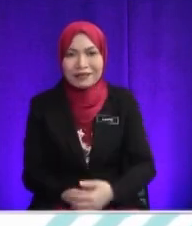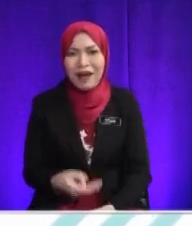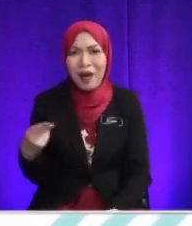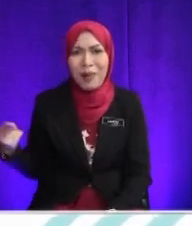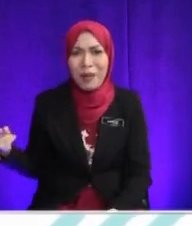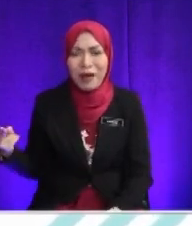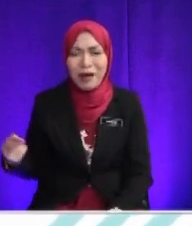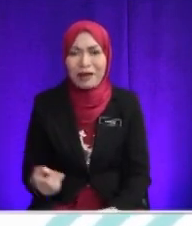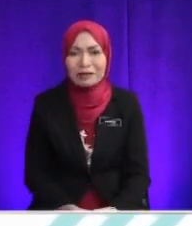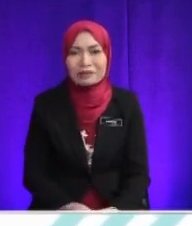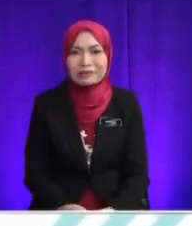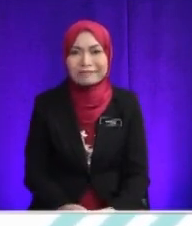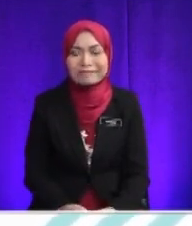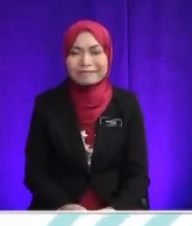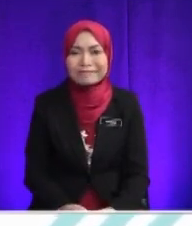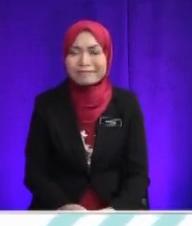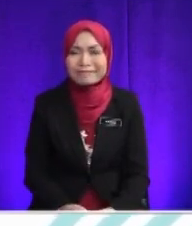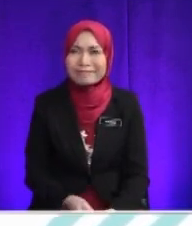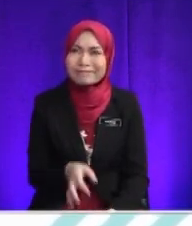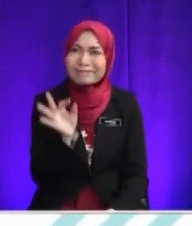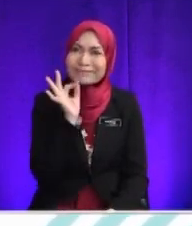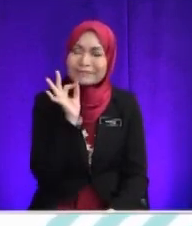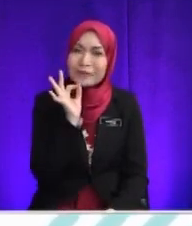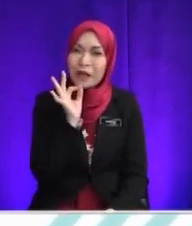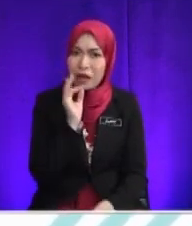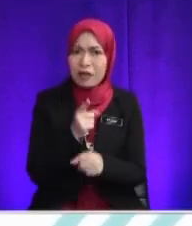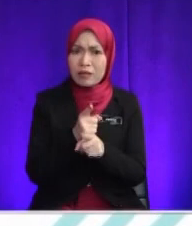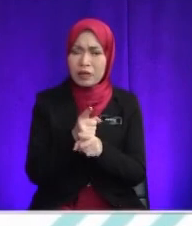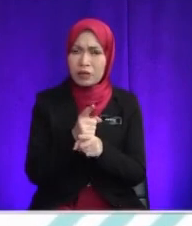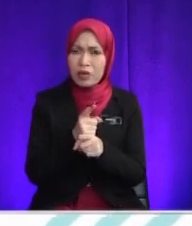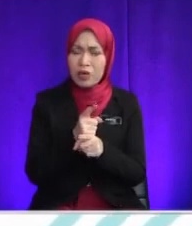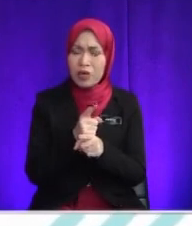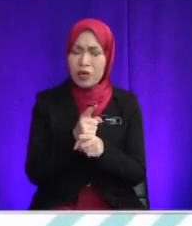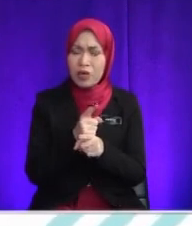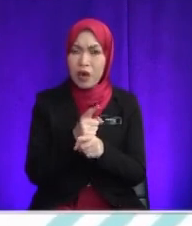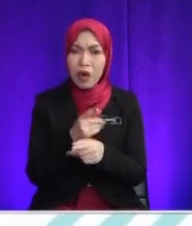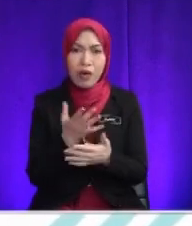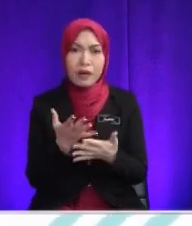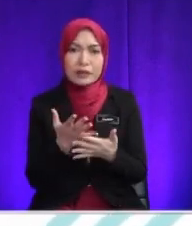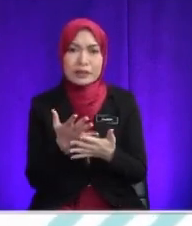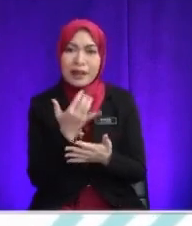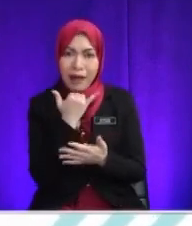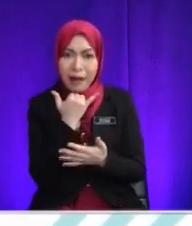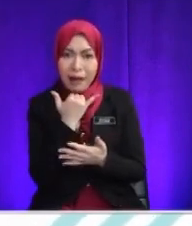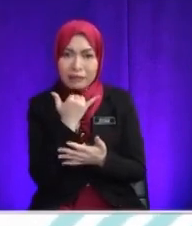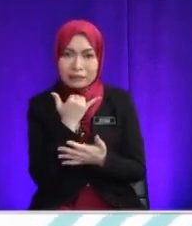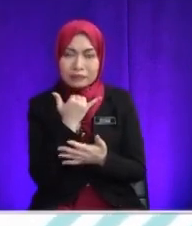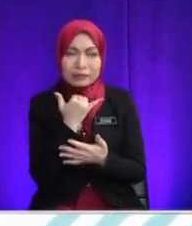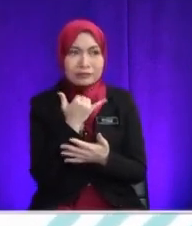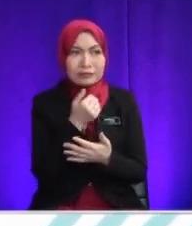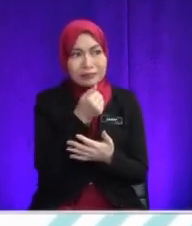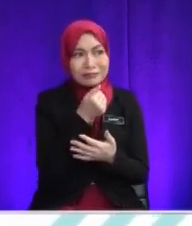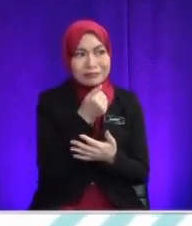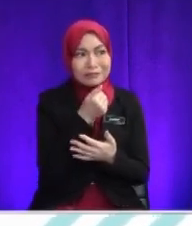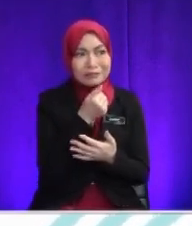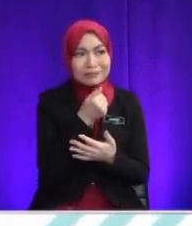Okay. So is it the correct true one? Or false? Red or green? Is this a correct definition for arsonist? Show me your paper, red or green? Okay, Iza is